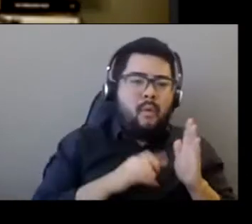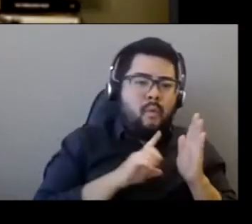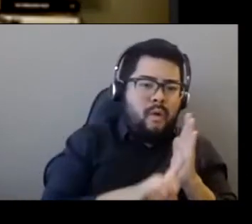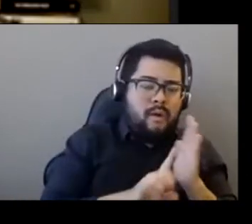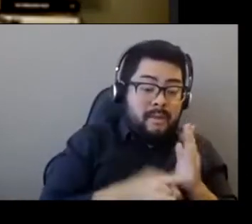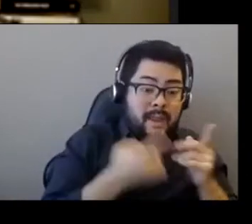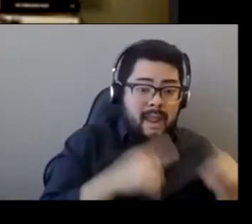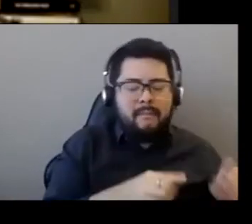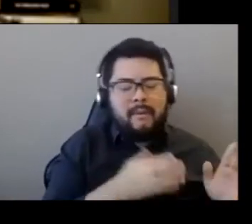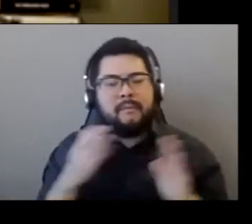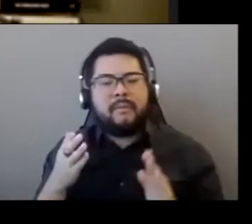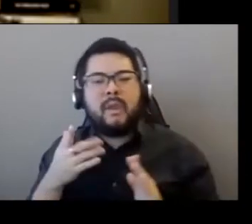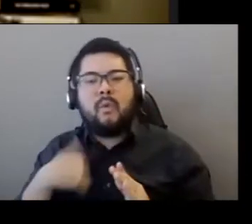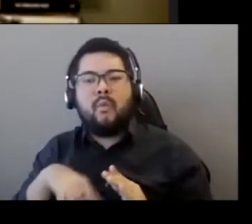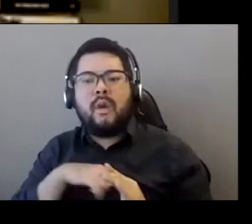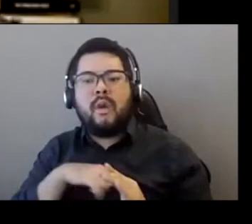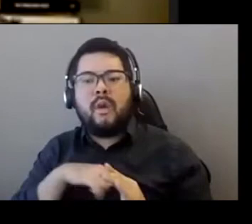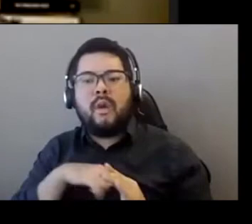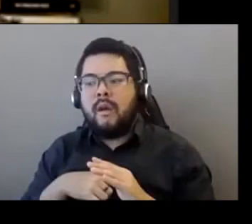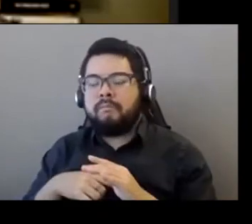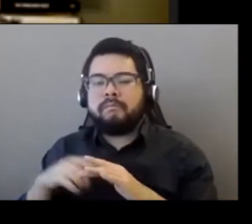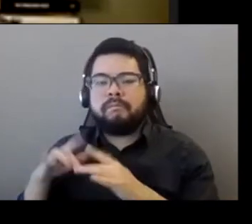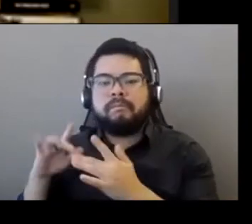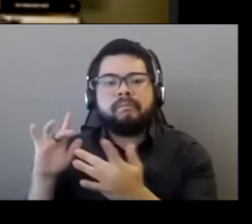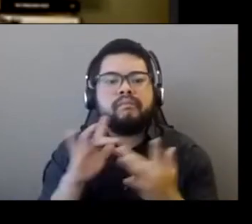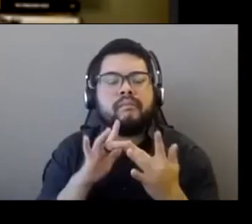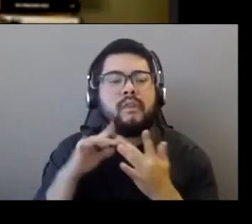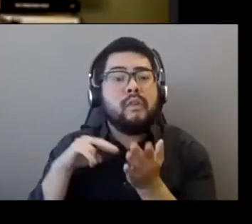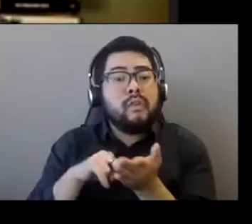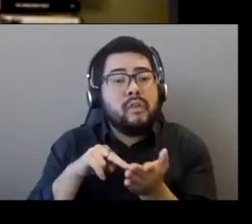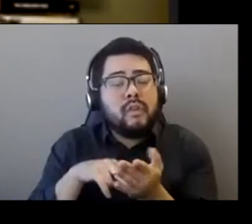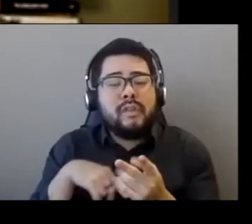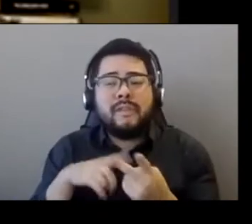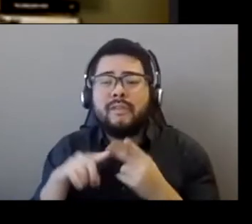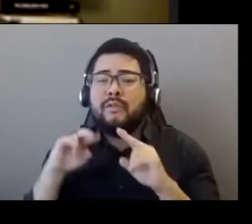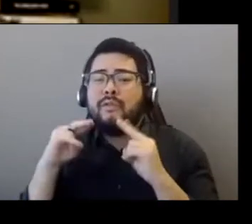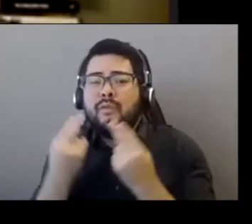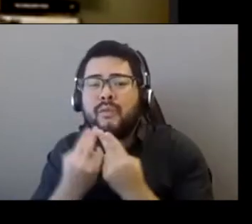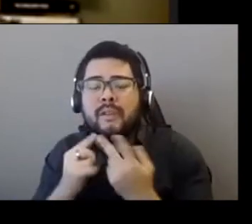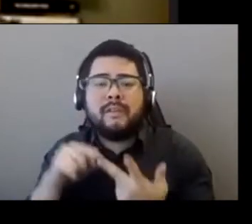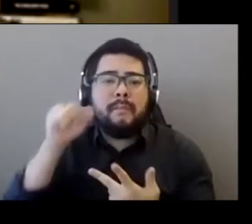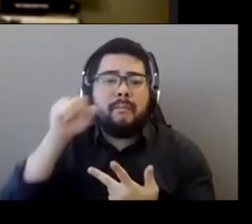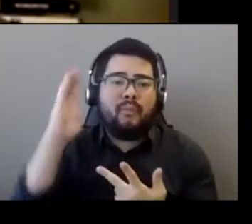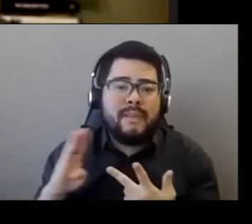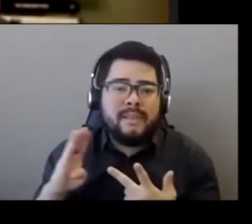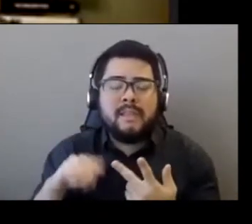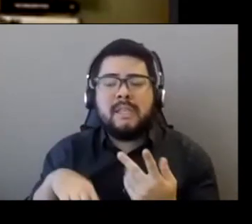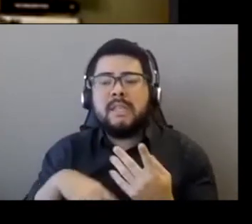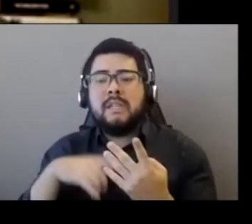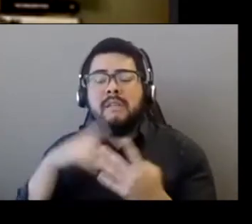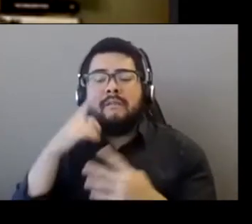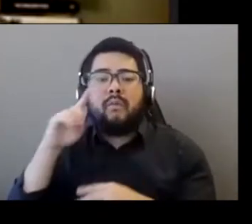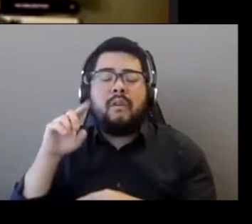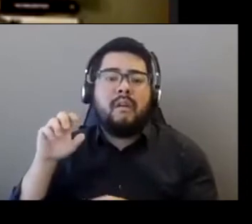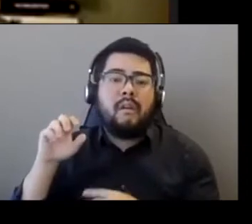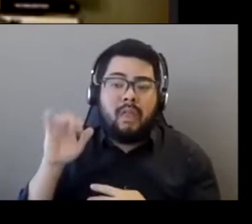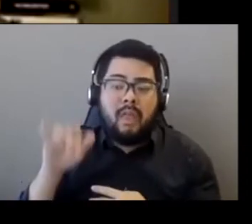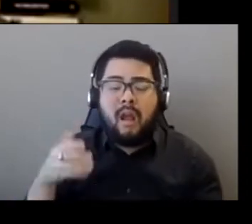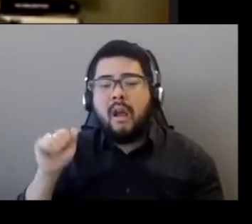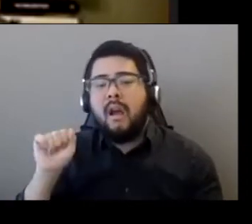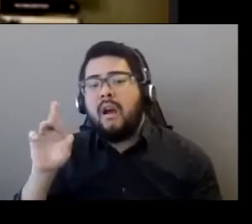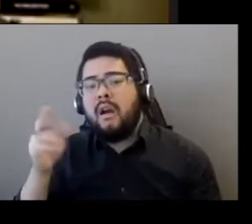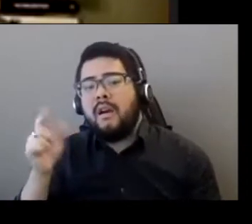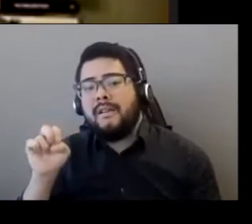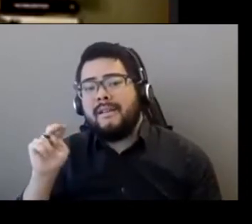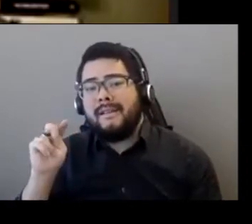and talking to nurses unions in Brazil, medical workers in Brazil, in Argentina, in South Africa,